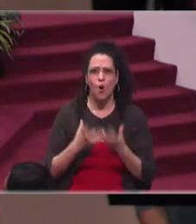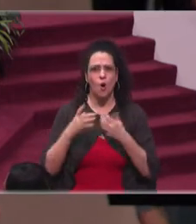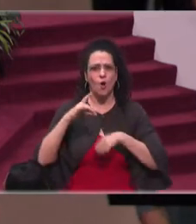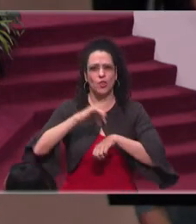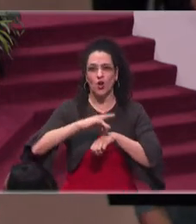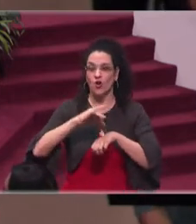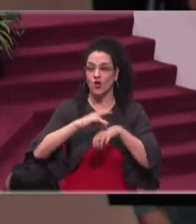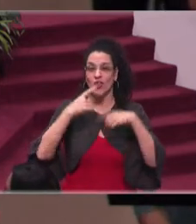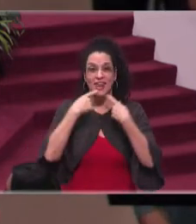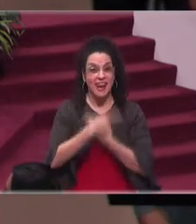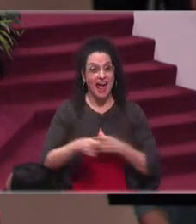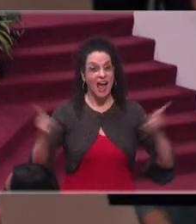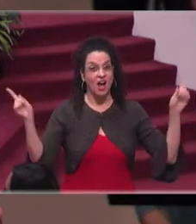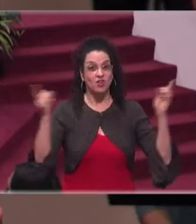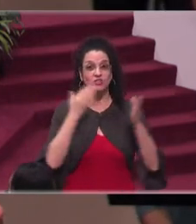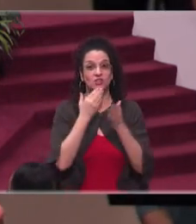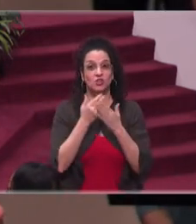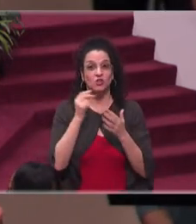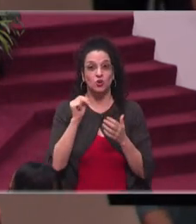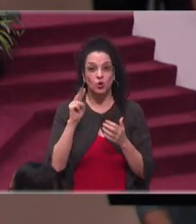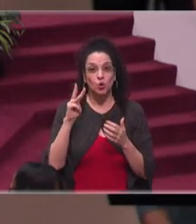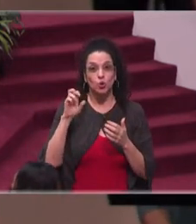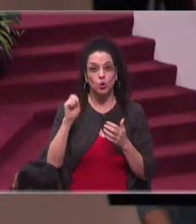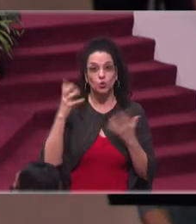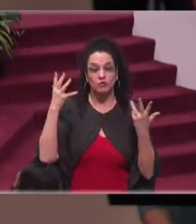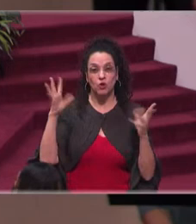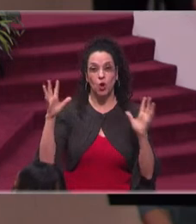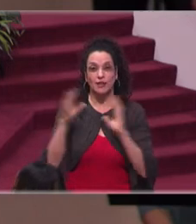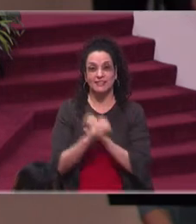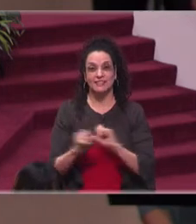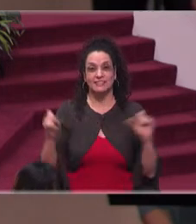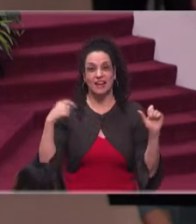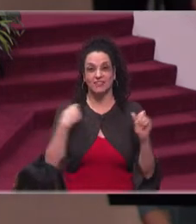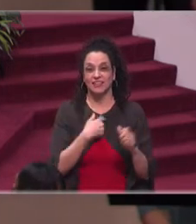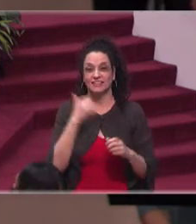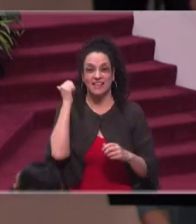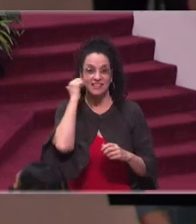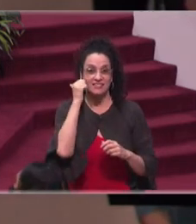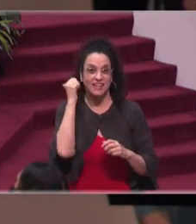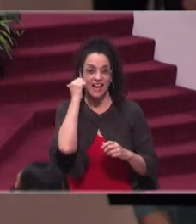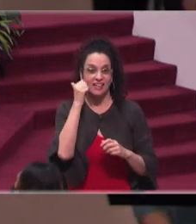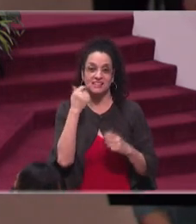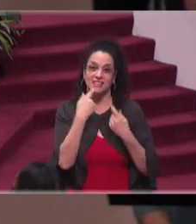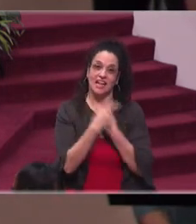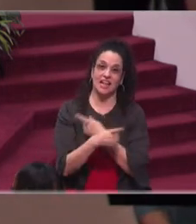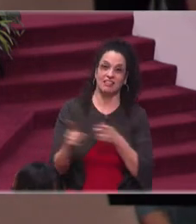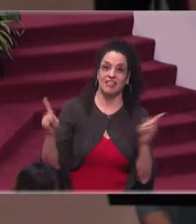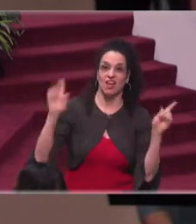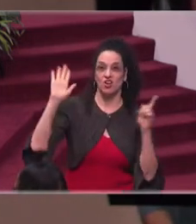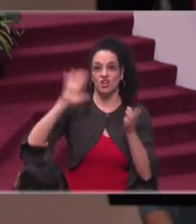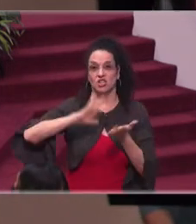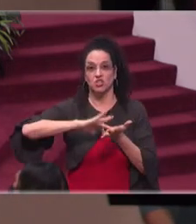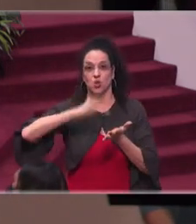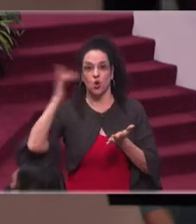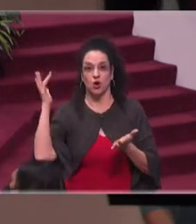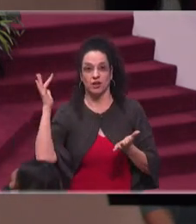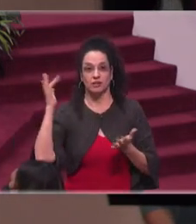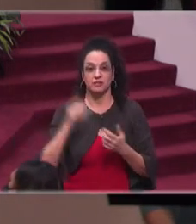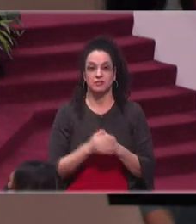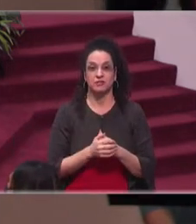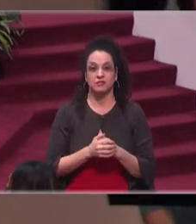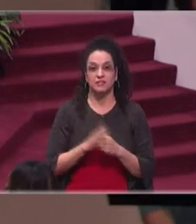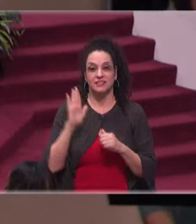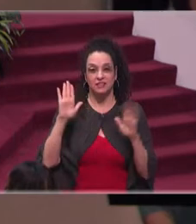good news of his salvation from day to day. Declare his glory among the nations,